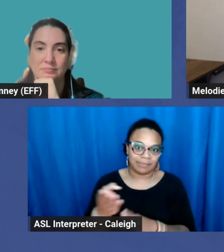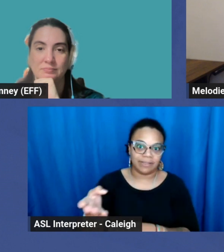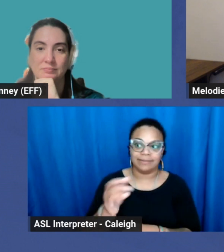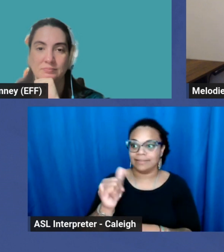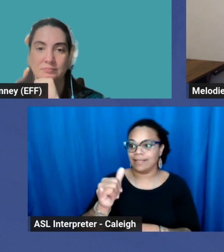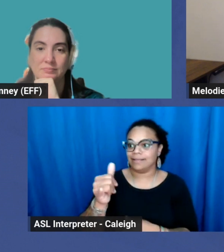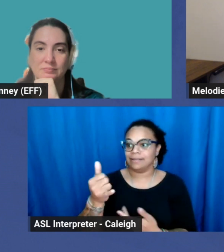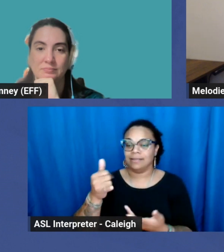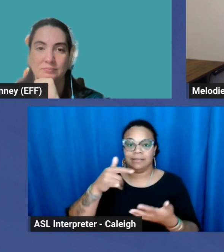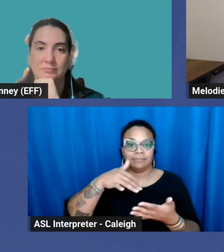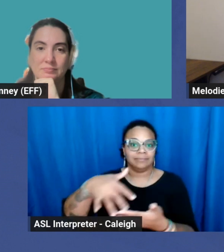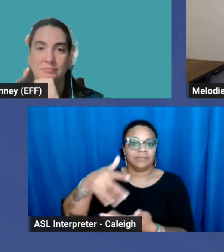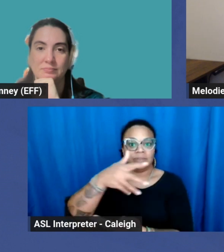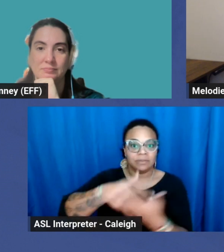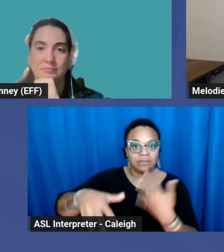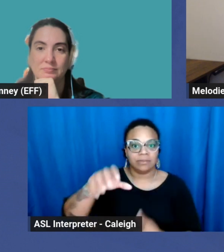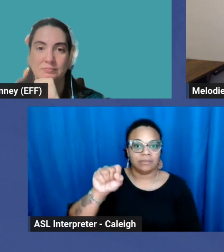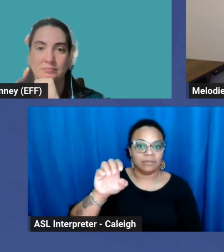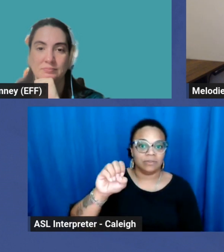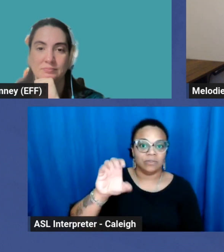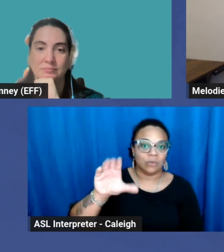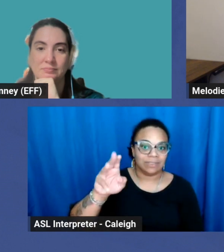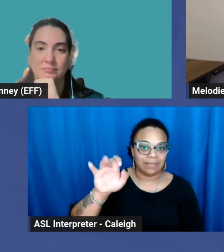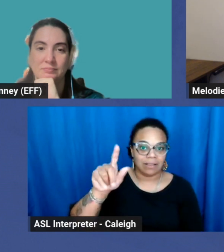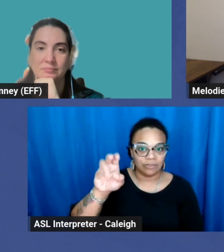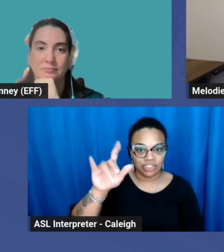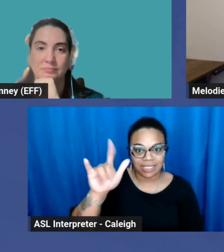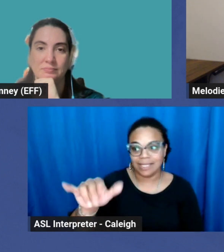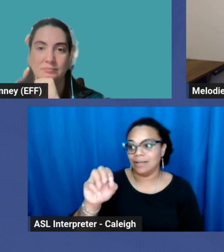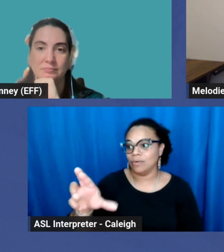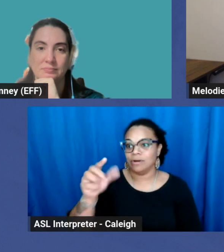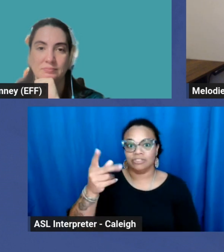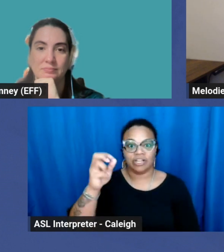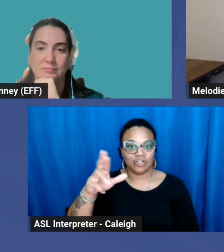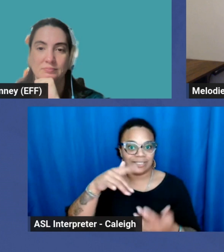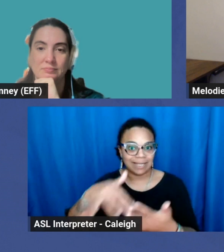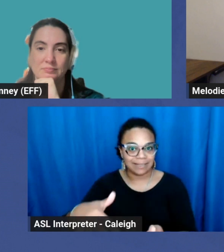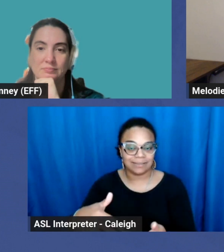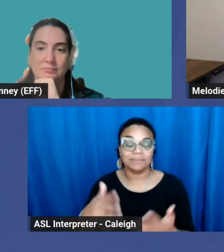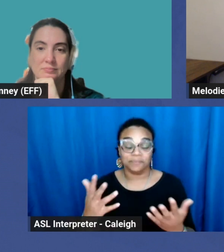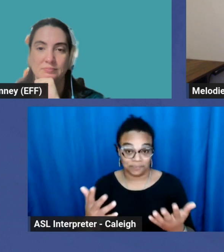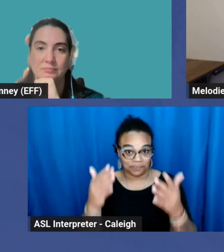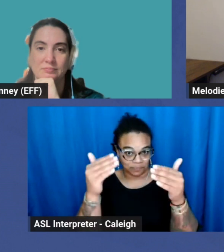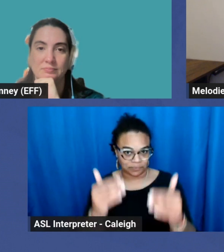or gender studies. So what can people do about it? Well,